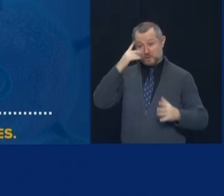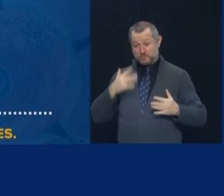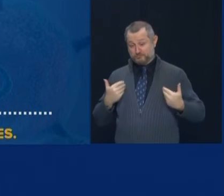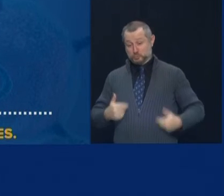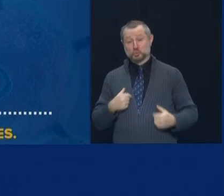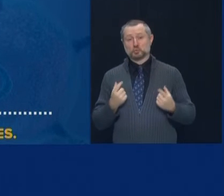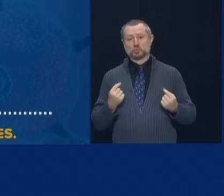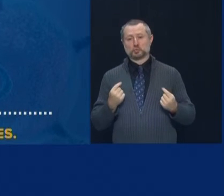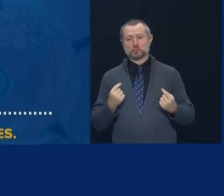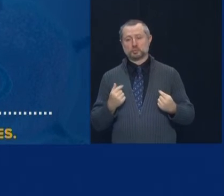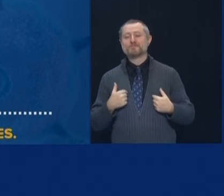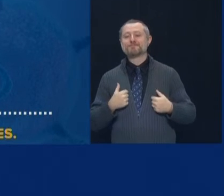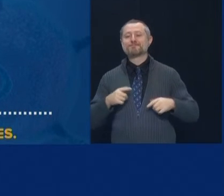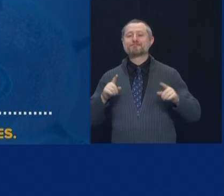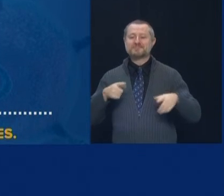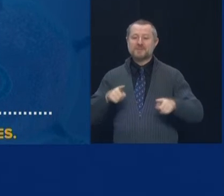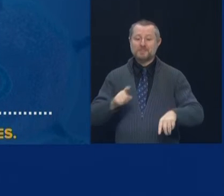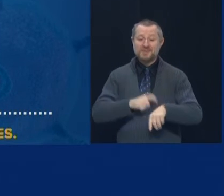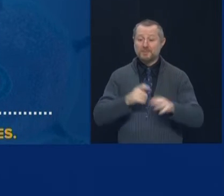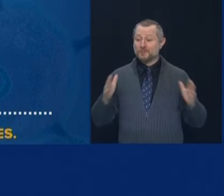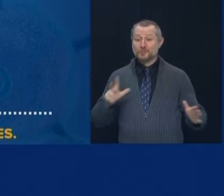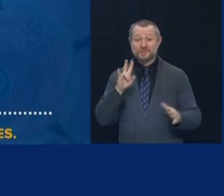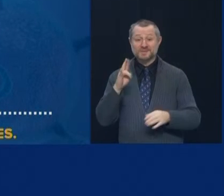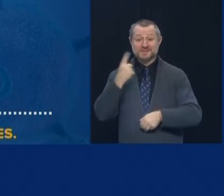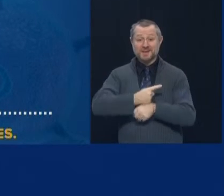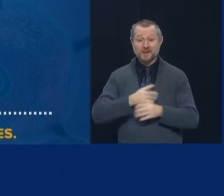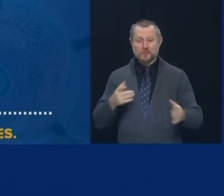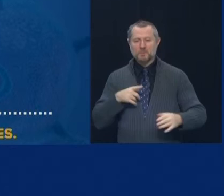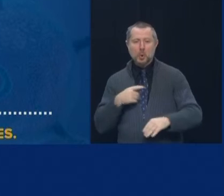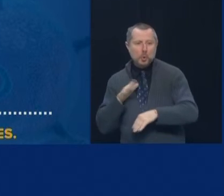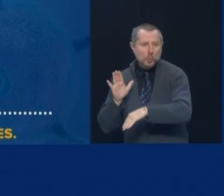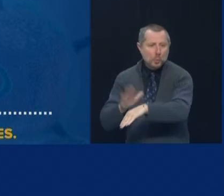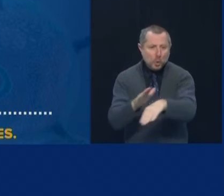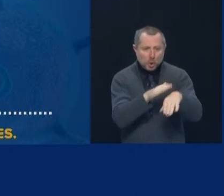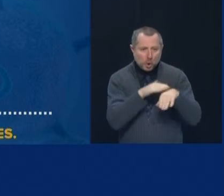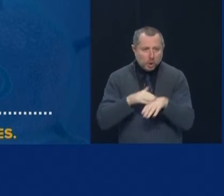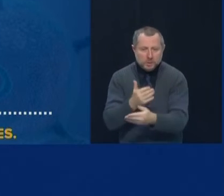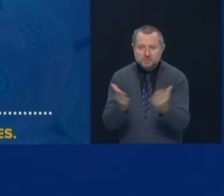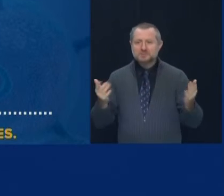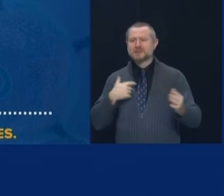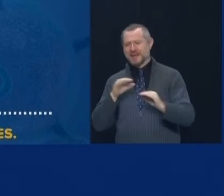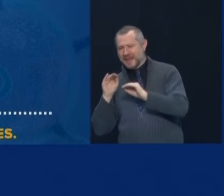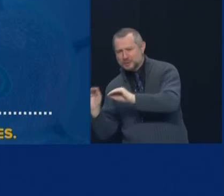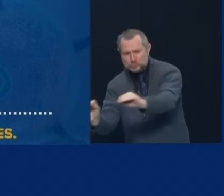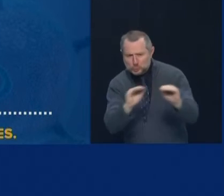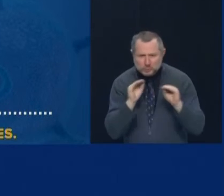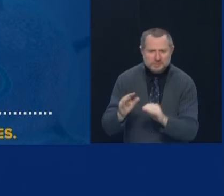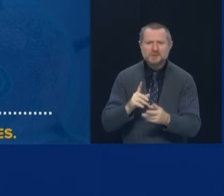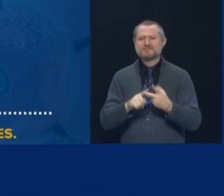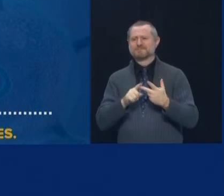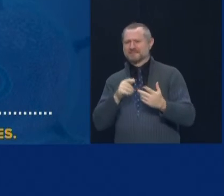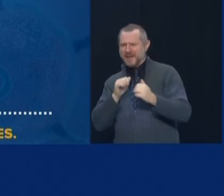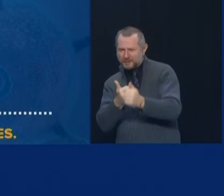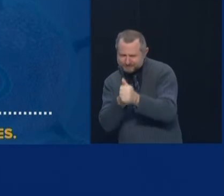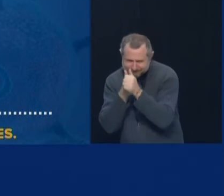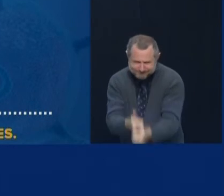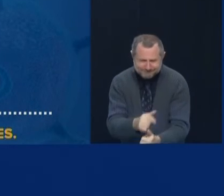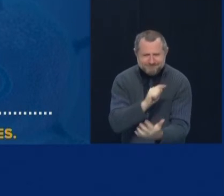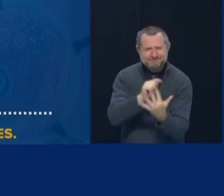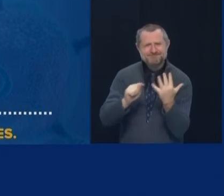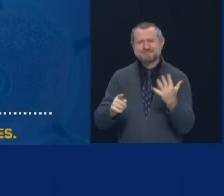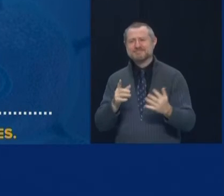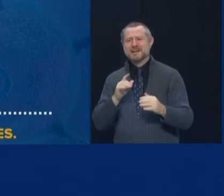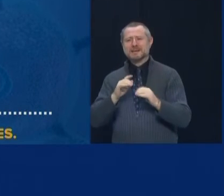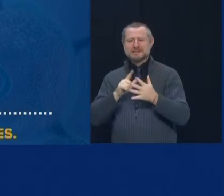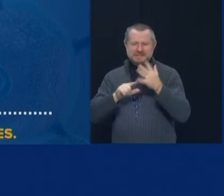we can educate people, we can enforce restrictions, we can do testing and tracing. What is the